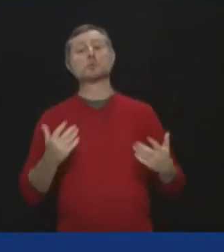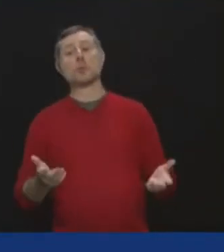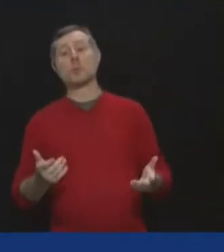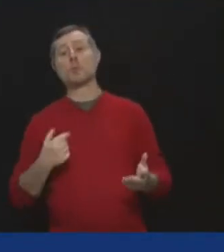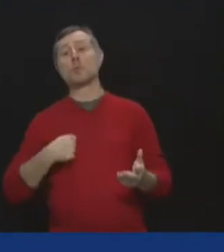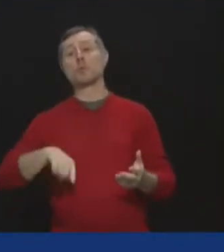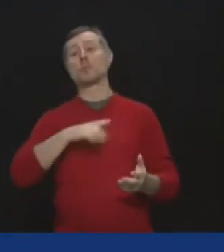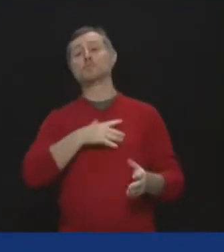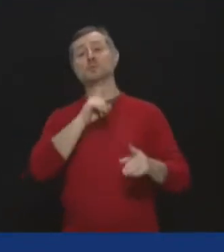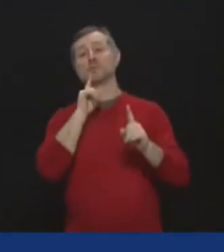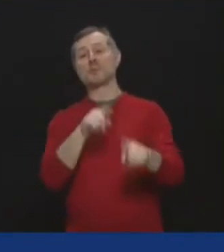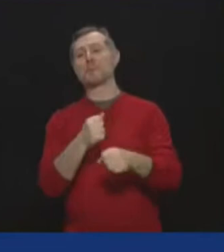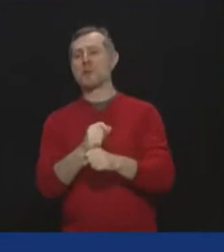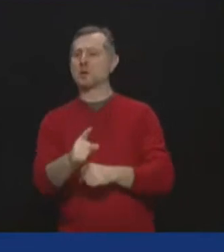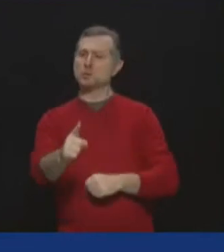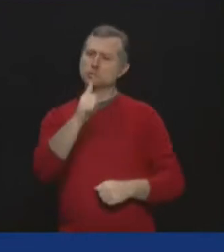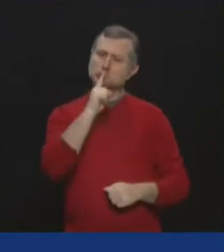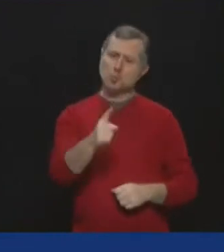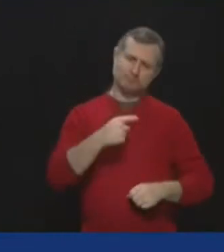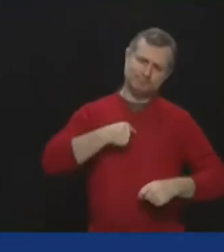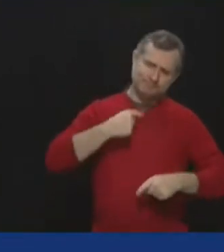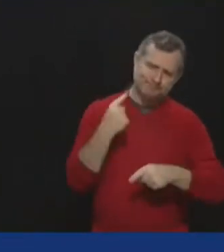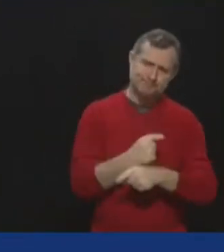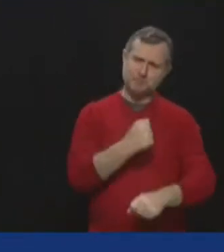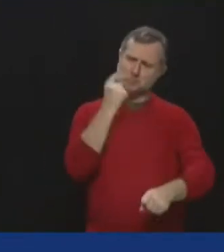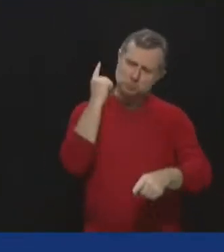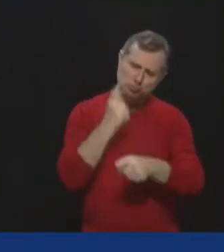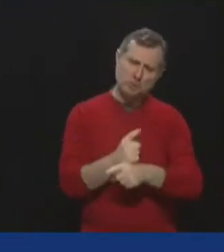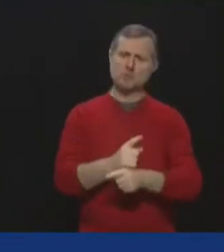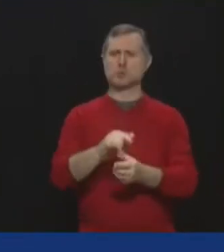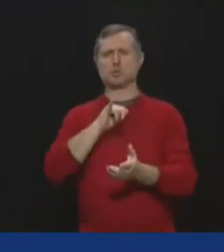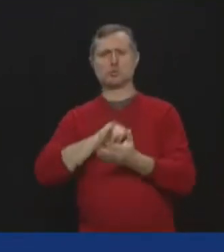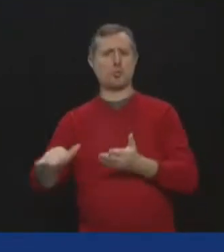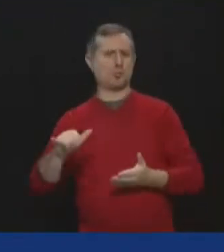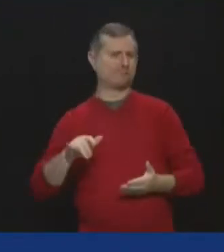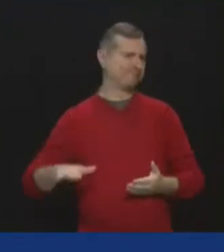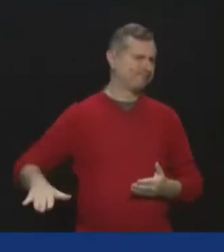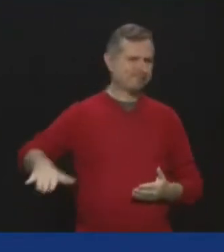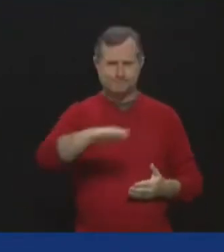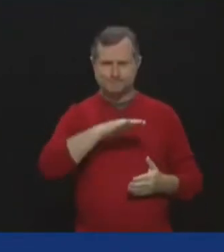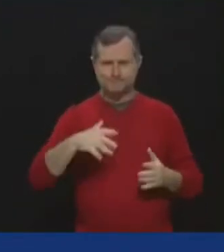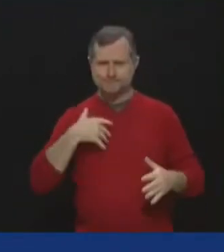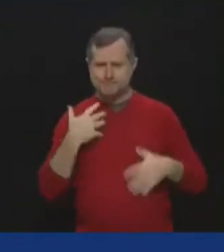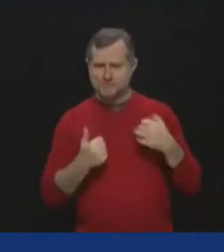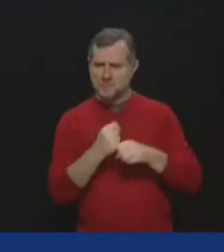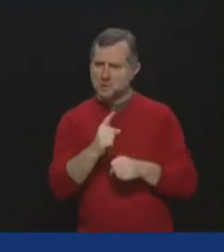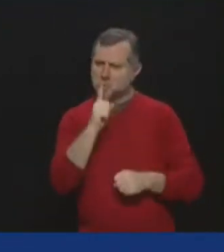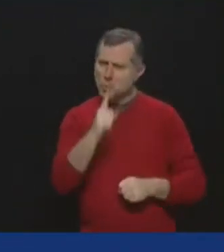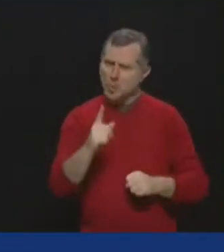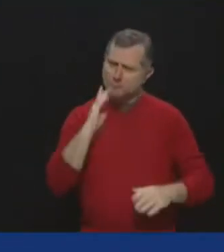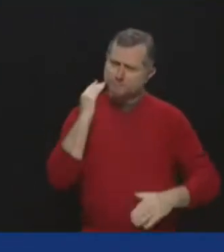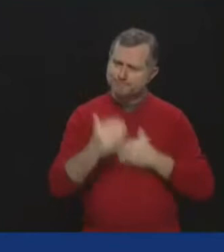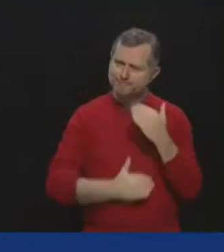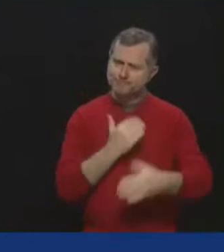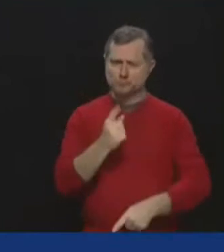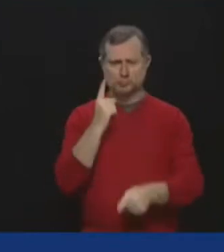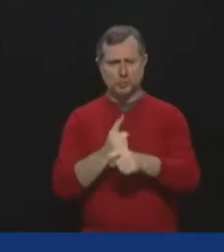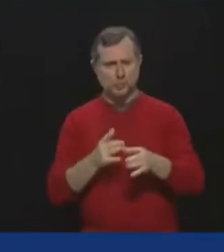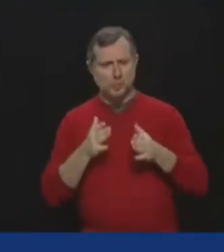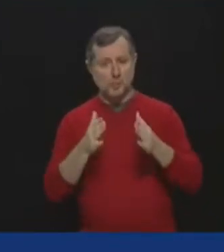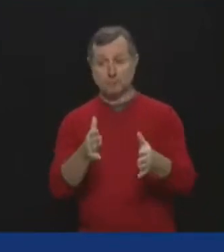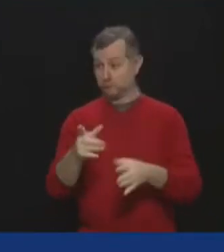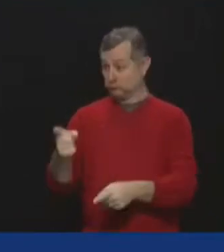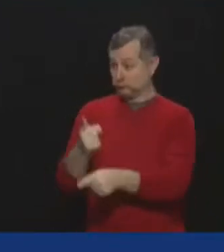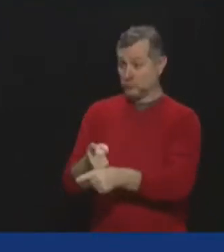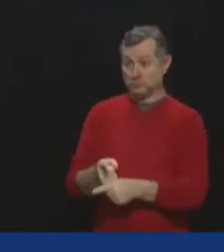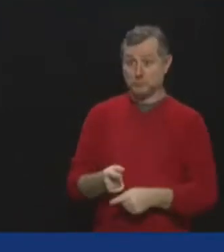want to make sure that we have it right for women in our own state, which was not the case until we took these steps here today. But you're absolutely right. I don't want to